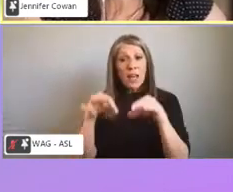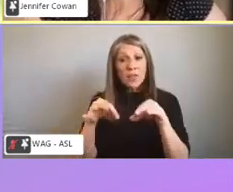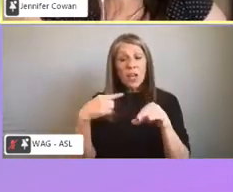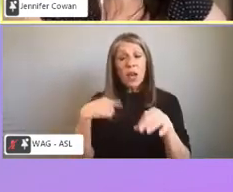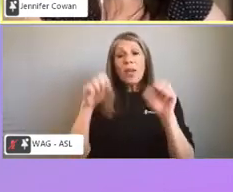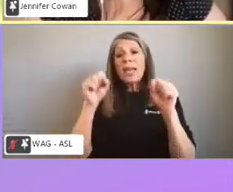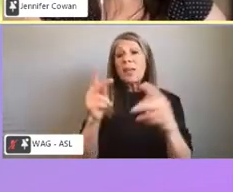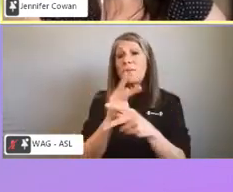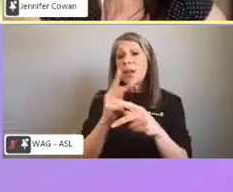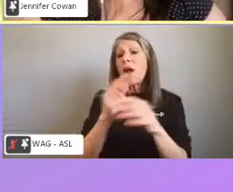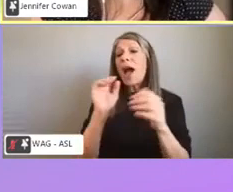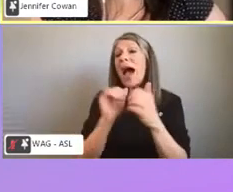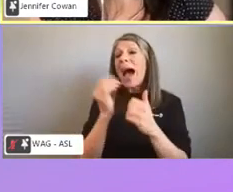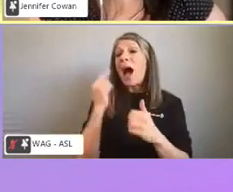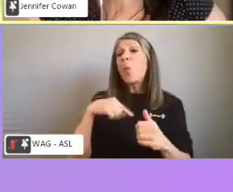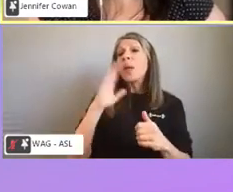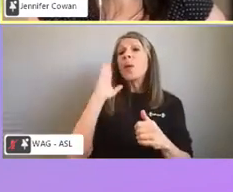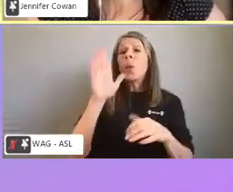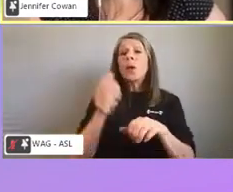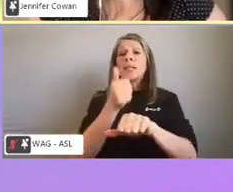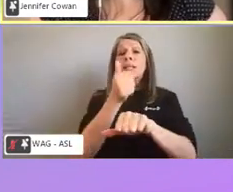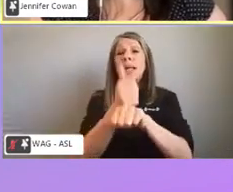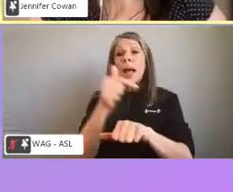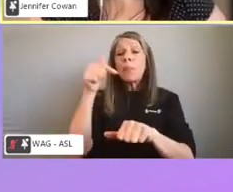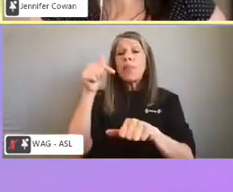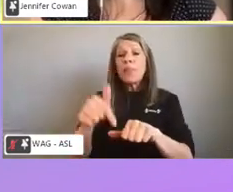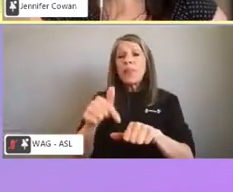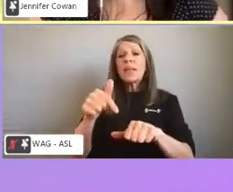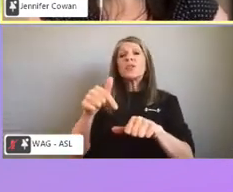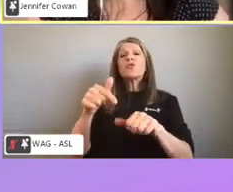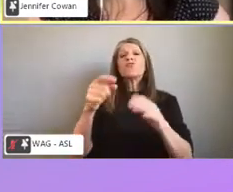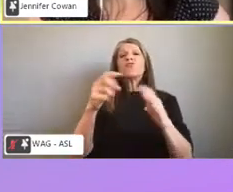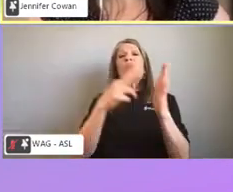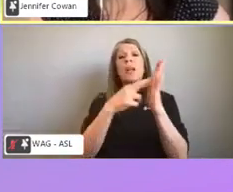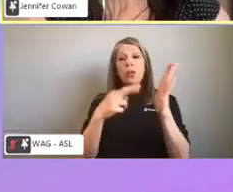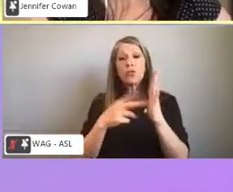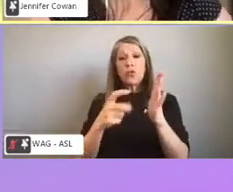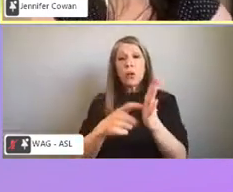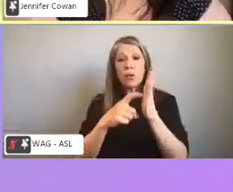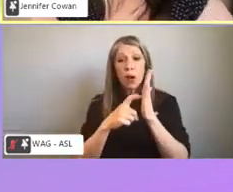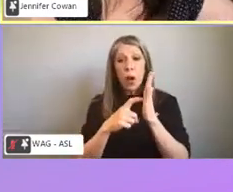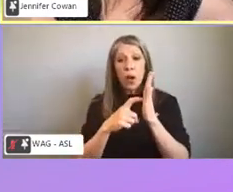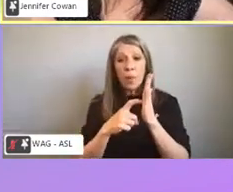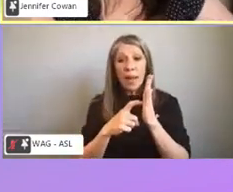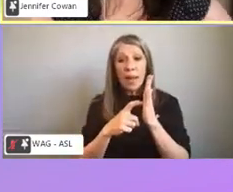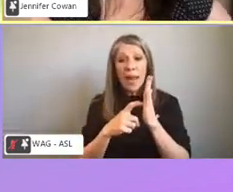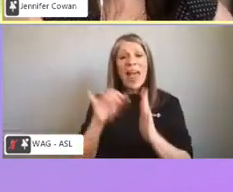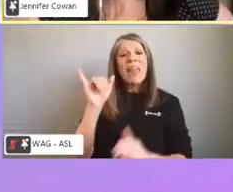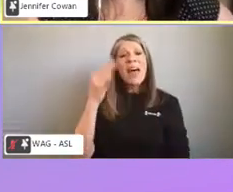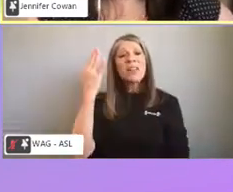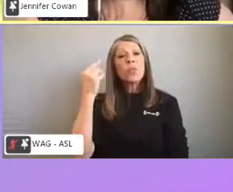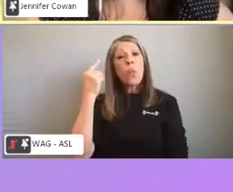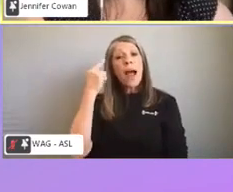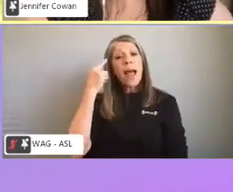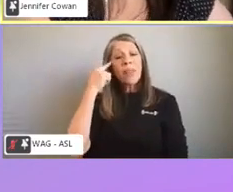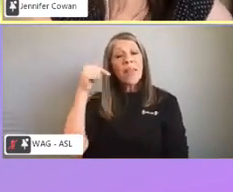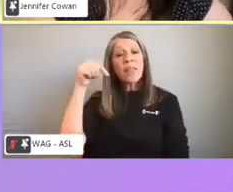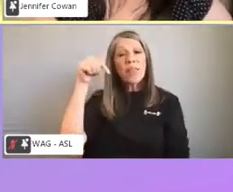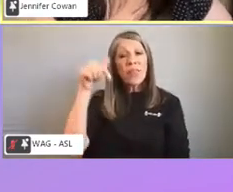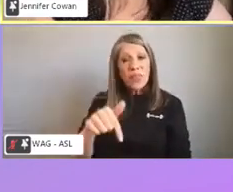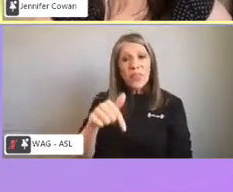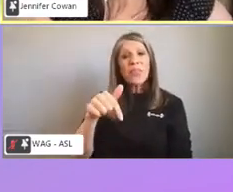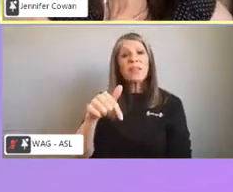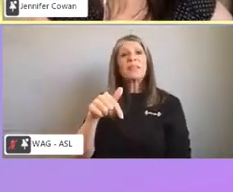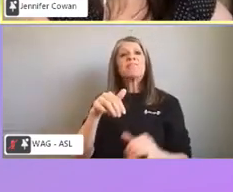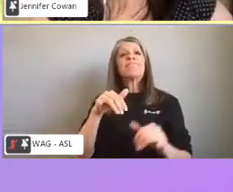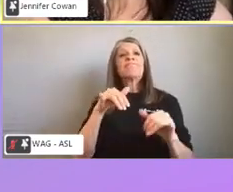how we will implement this particular regulatory requirement. And that's why I think prescriptive regulations and standards can